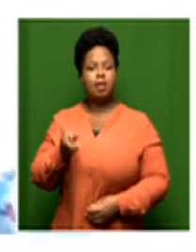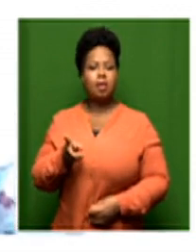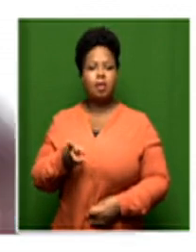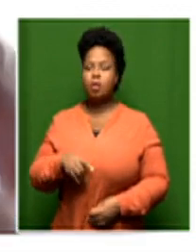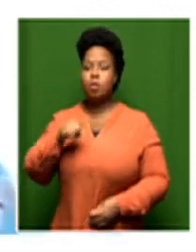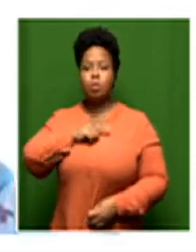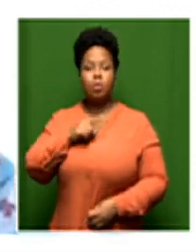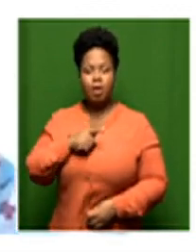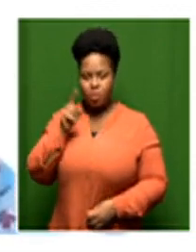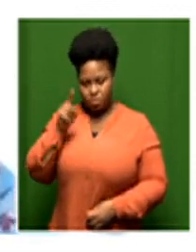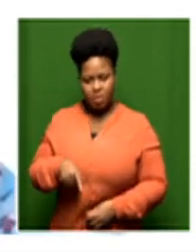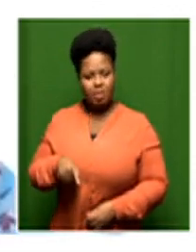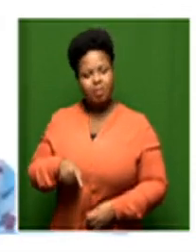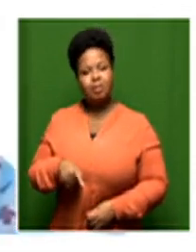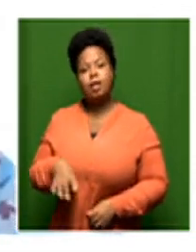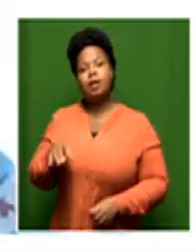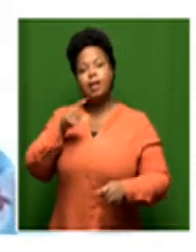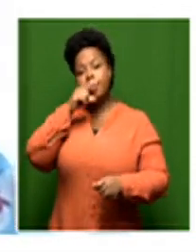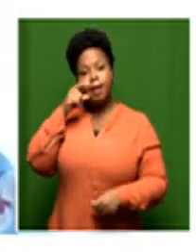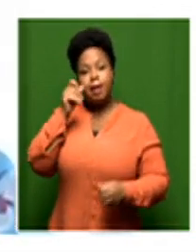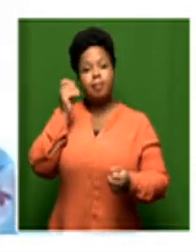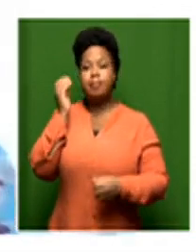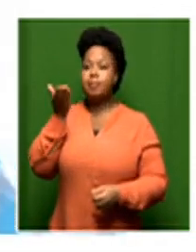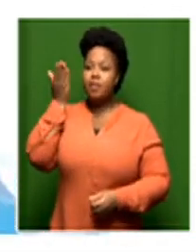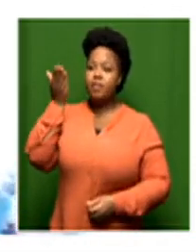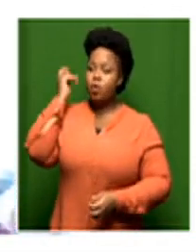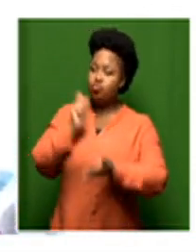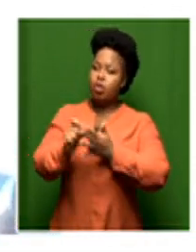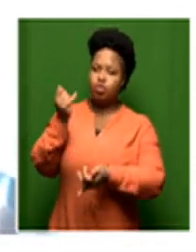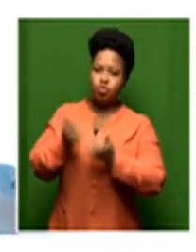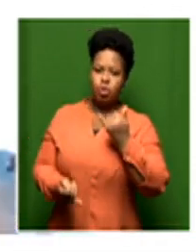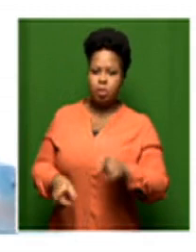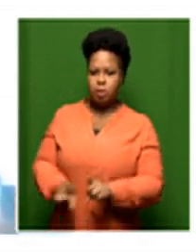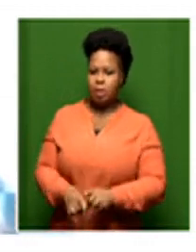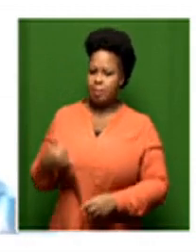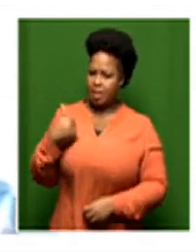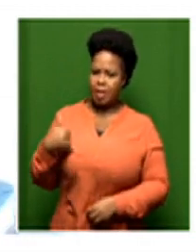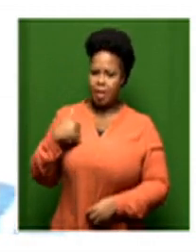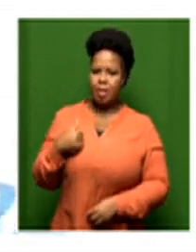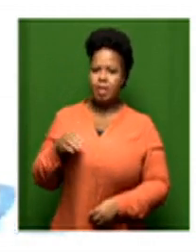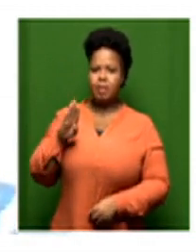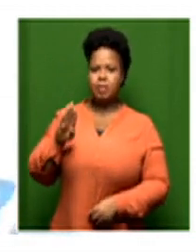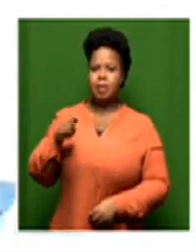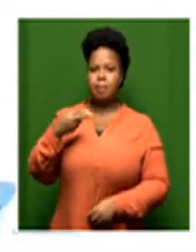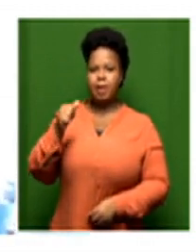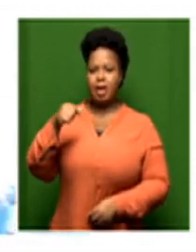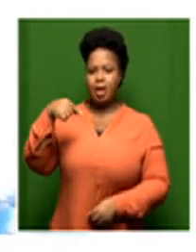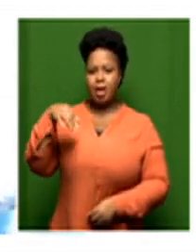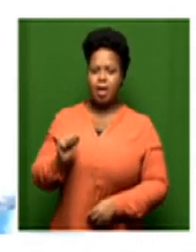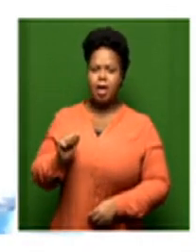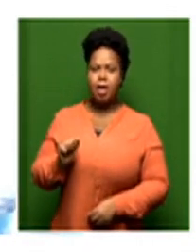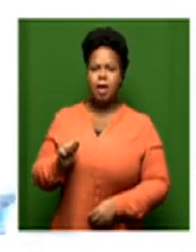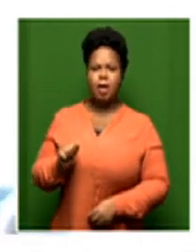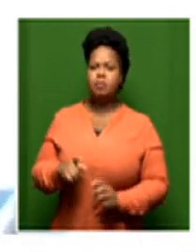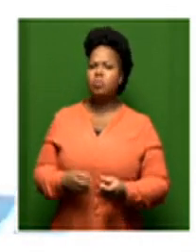about redressing how the names were written wrong. For instance, my surname is Bhanga. Many